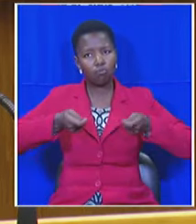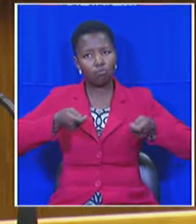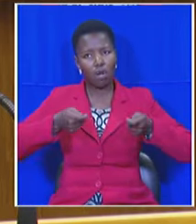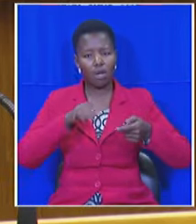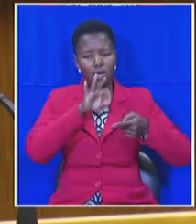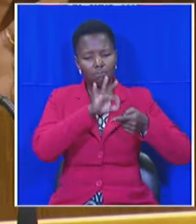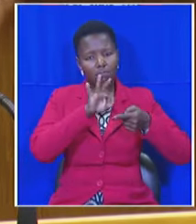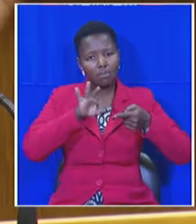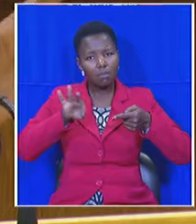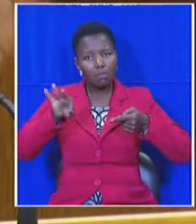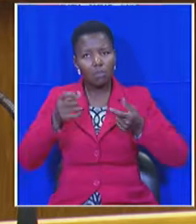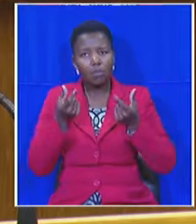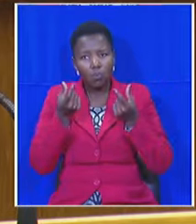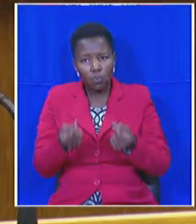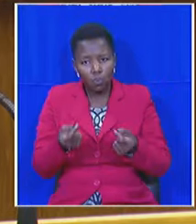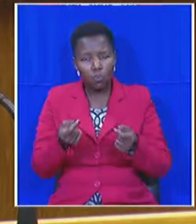dipeu